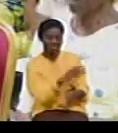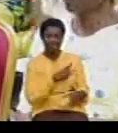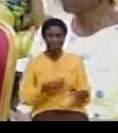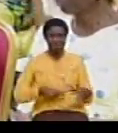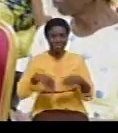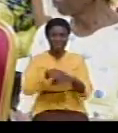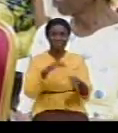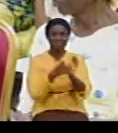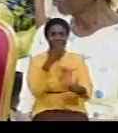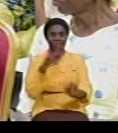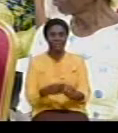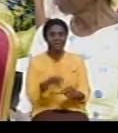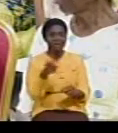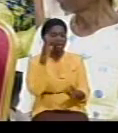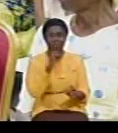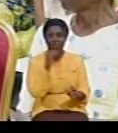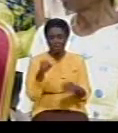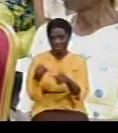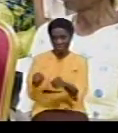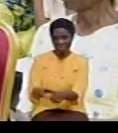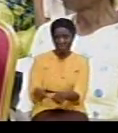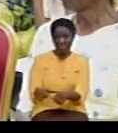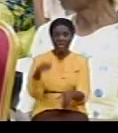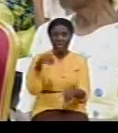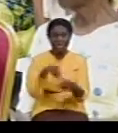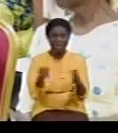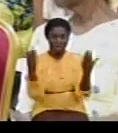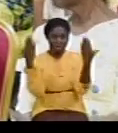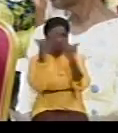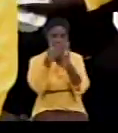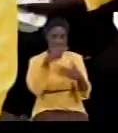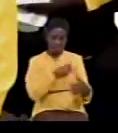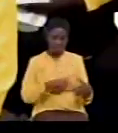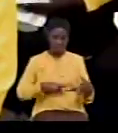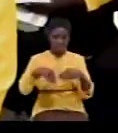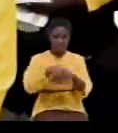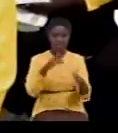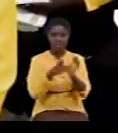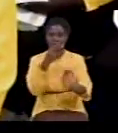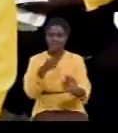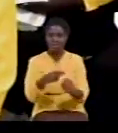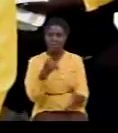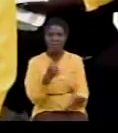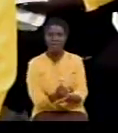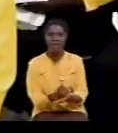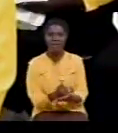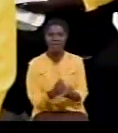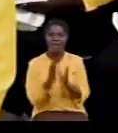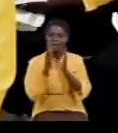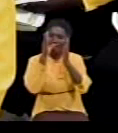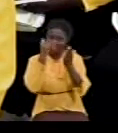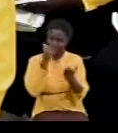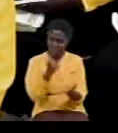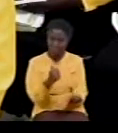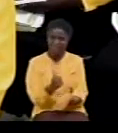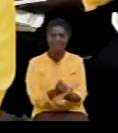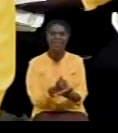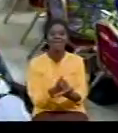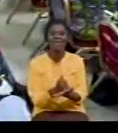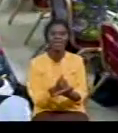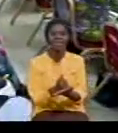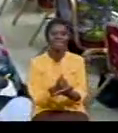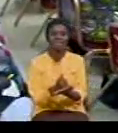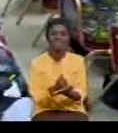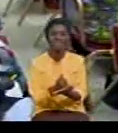You will not remain in the dark kingdom. give me good, better.